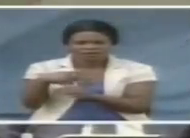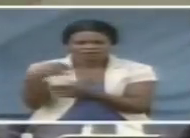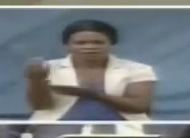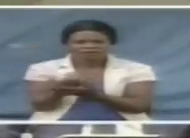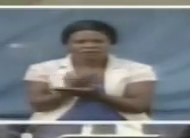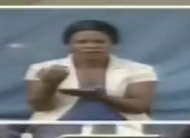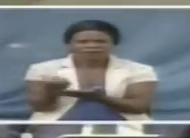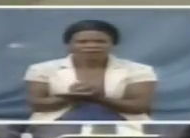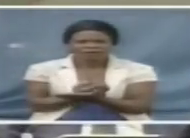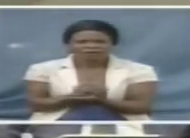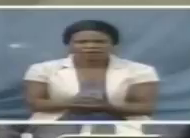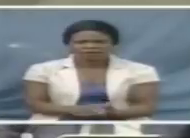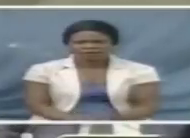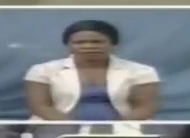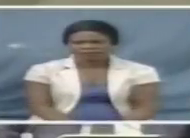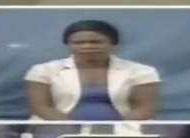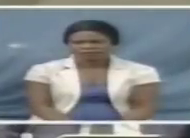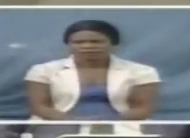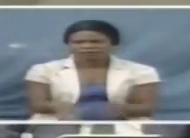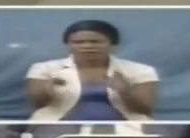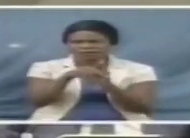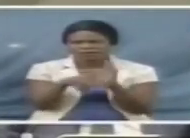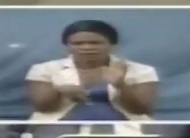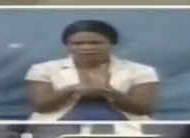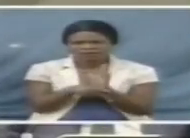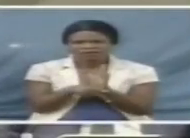and inclusive economy.